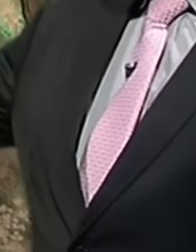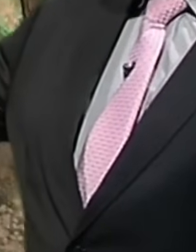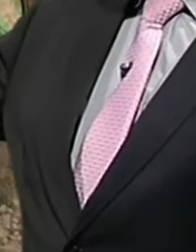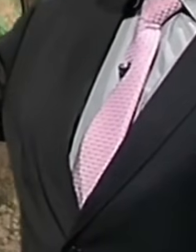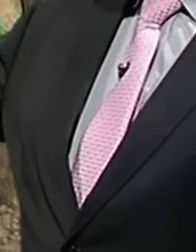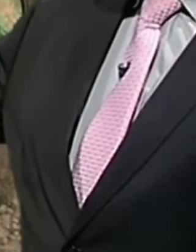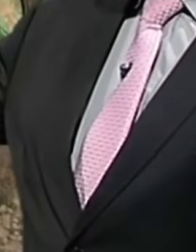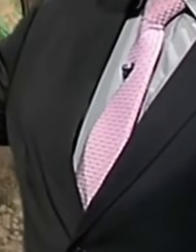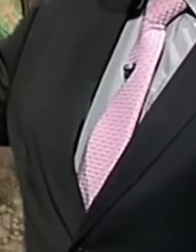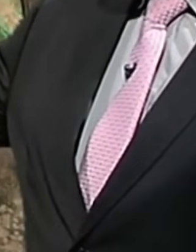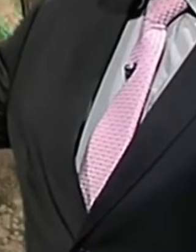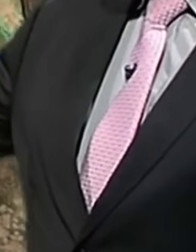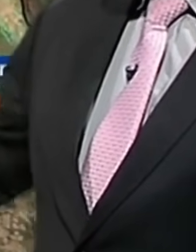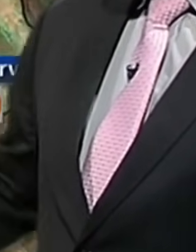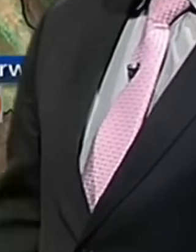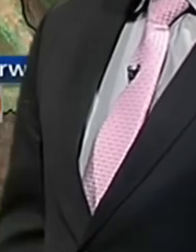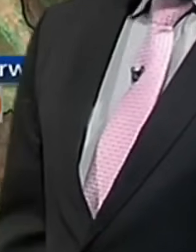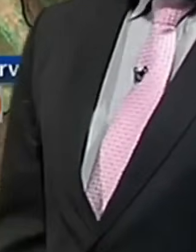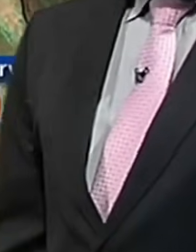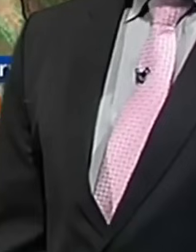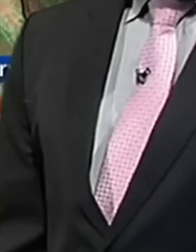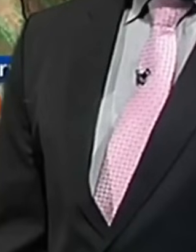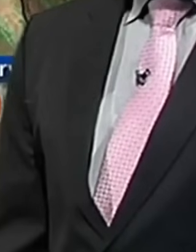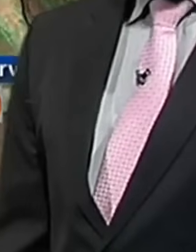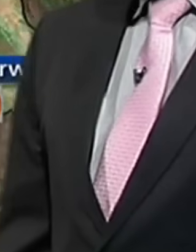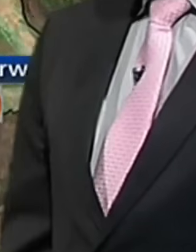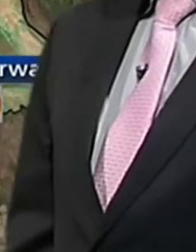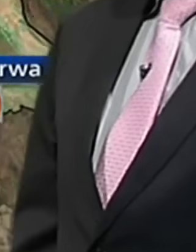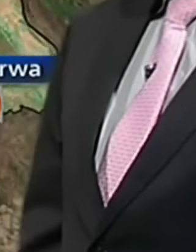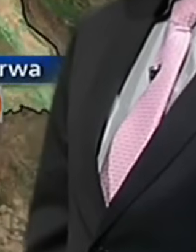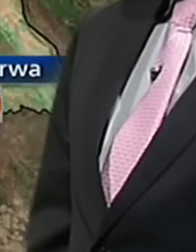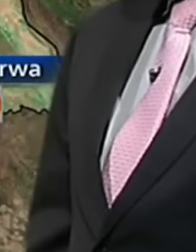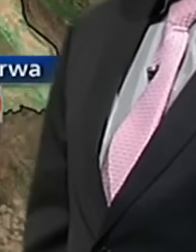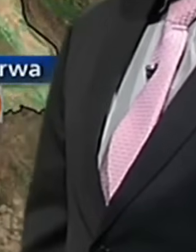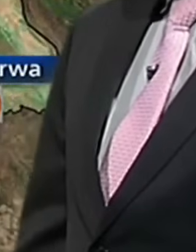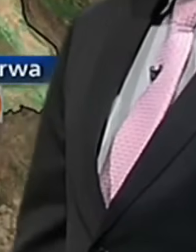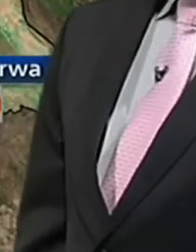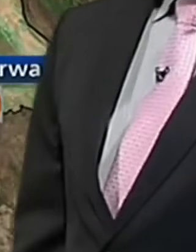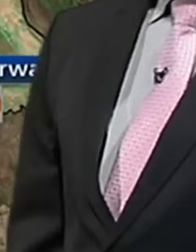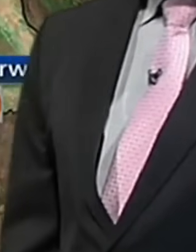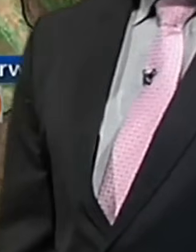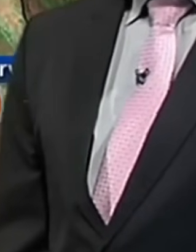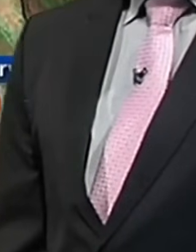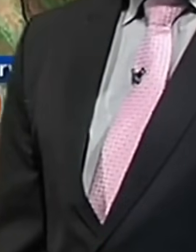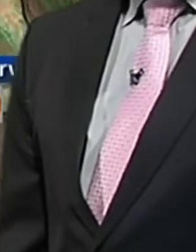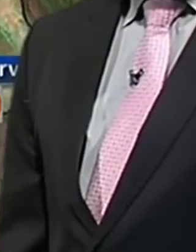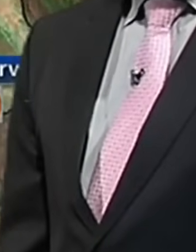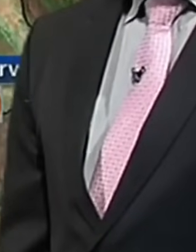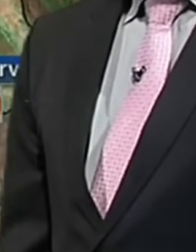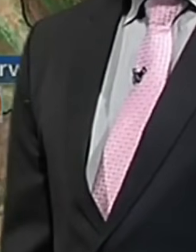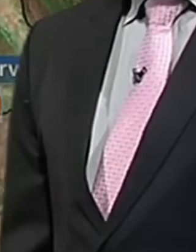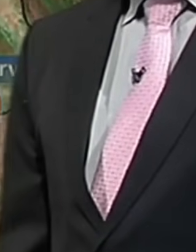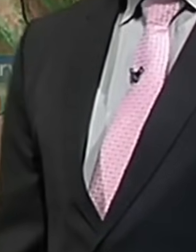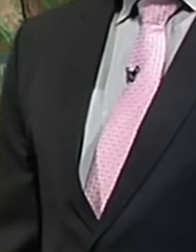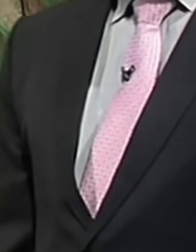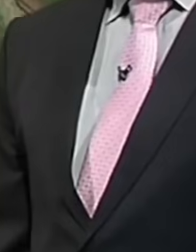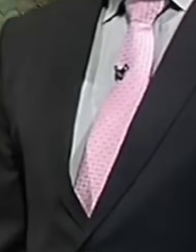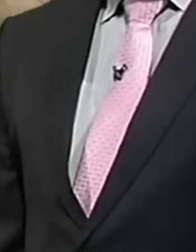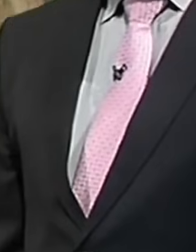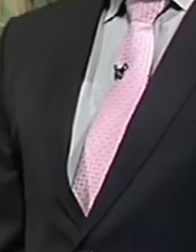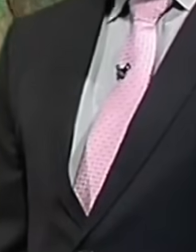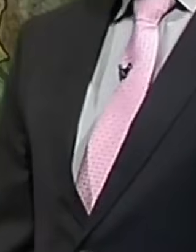o be le maemo a tleng a phola phodile mona Polokwane le dibaka tse haufi ntle le mono go tla bala maemo a futhumetseng province kaofela e tla re shebile